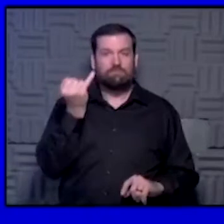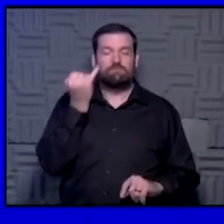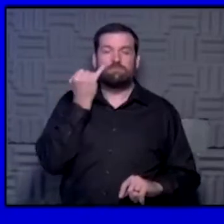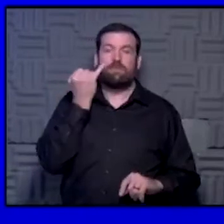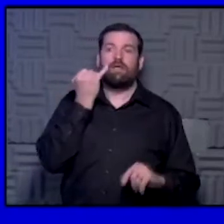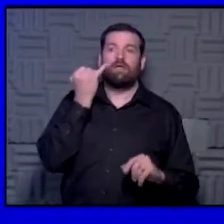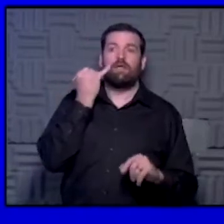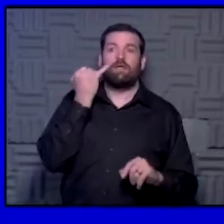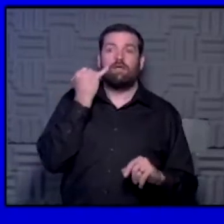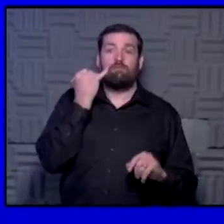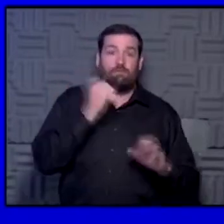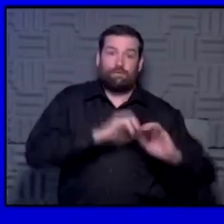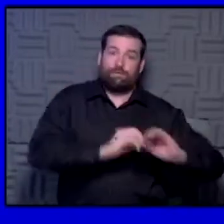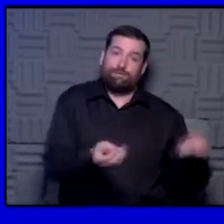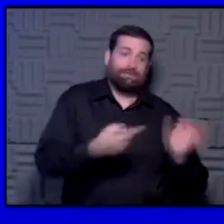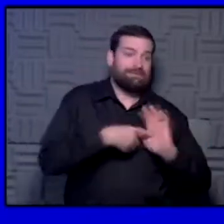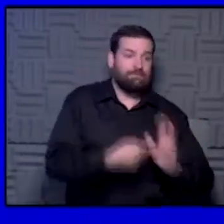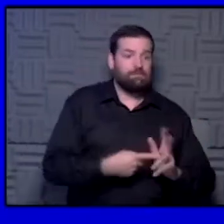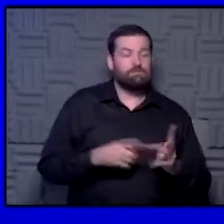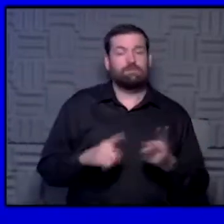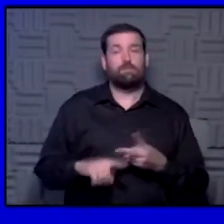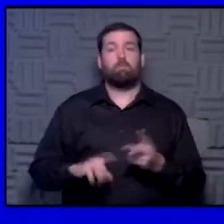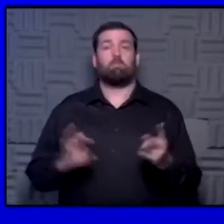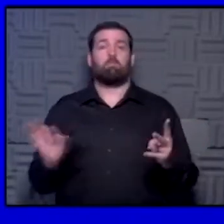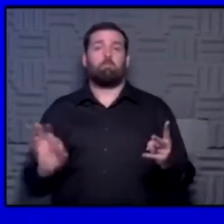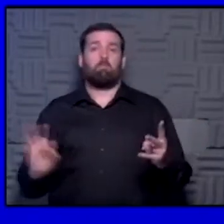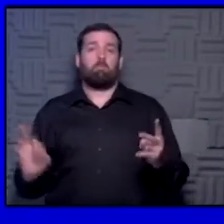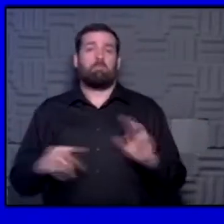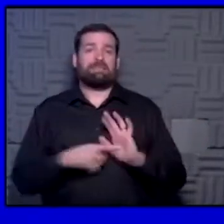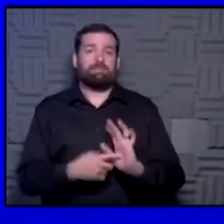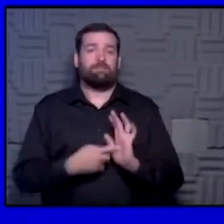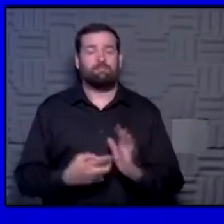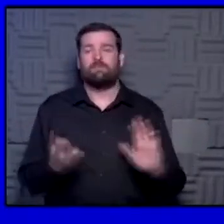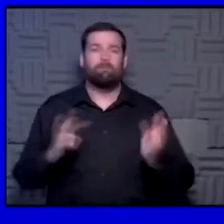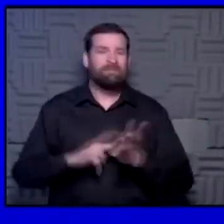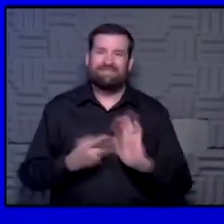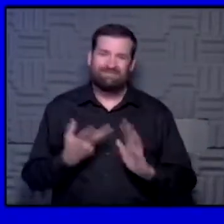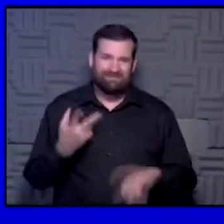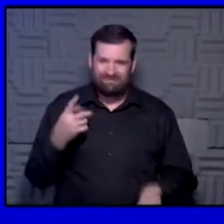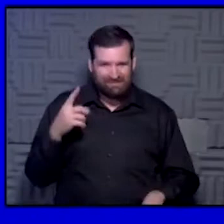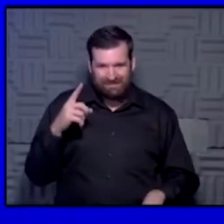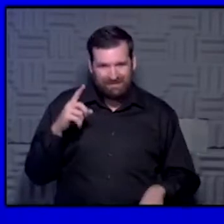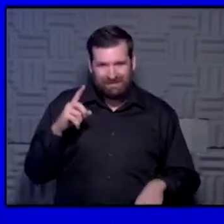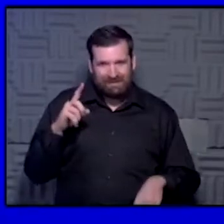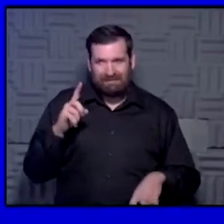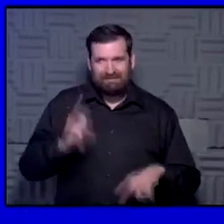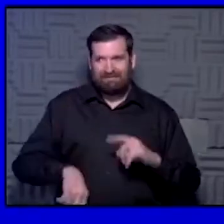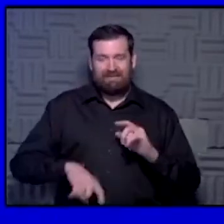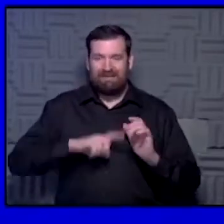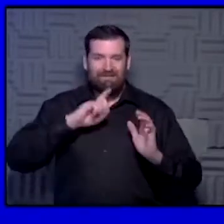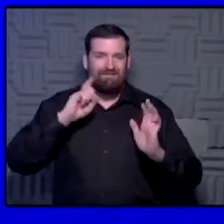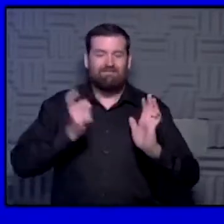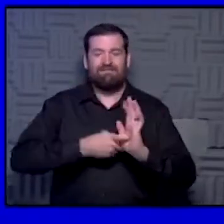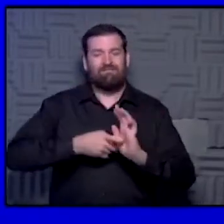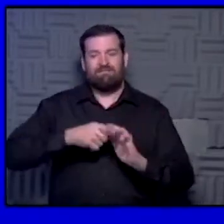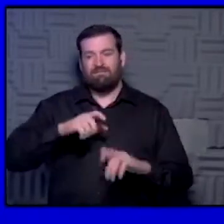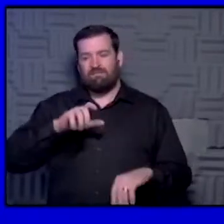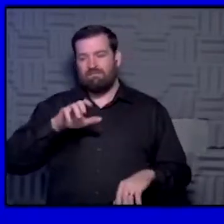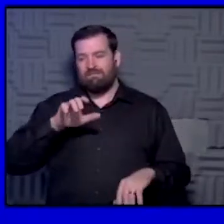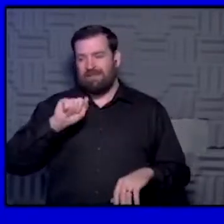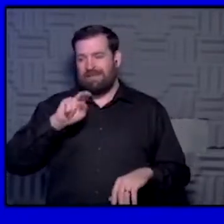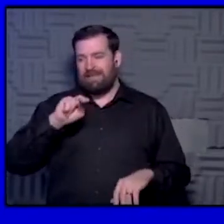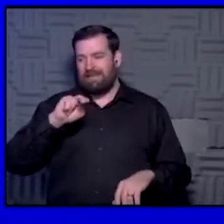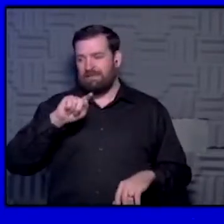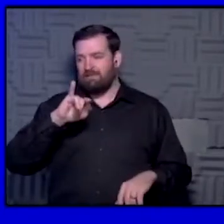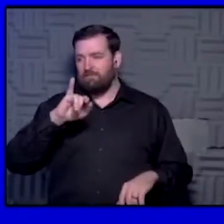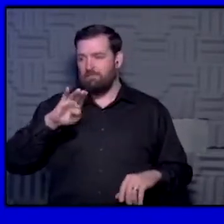more either no symptoms or mild symptoms, you may not have detectable antibody for as long as, say, someone who has